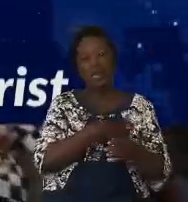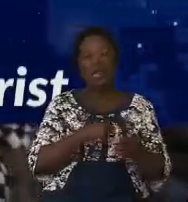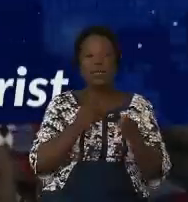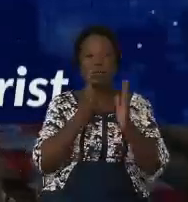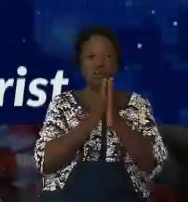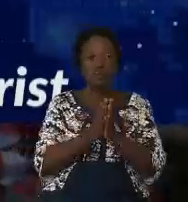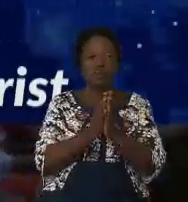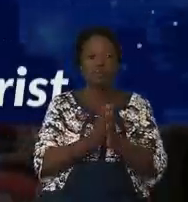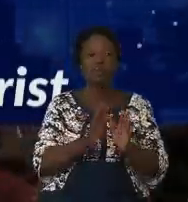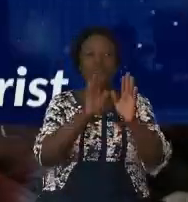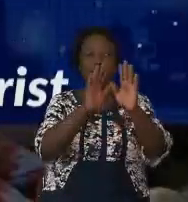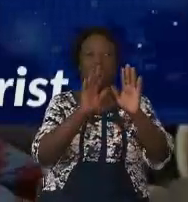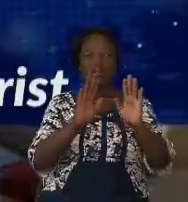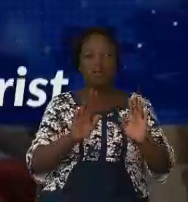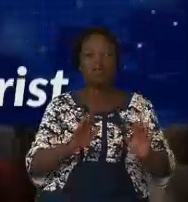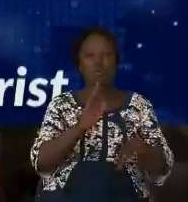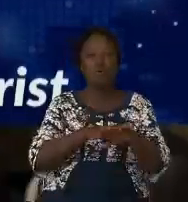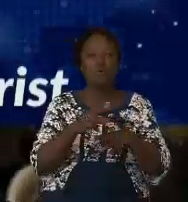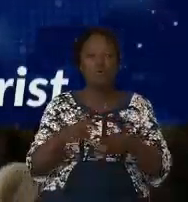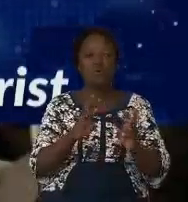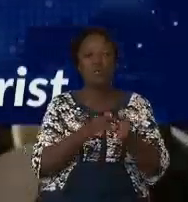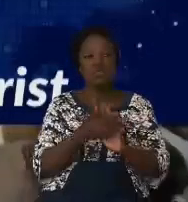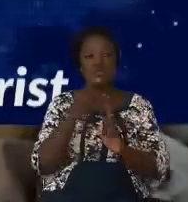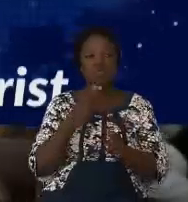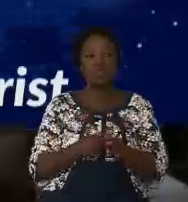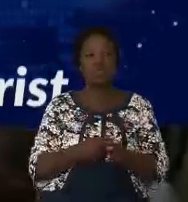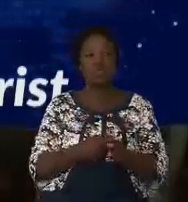pray, pray, believe. Miracle on your way.